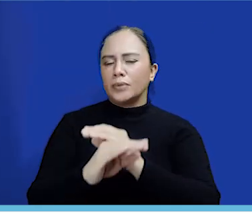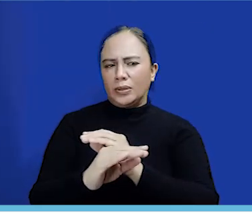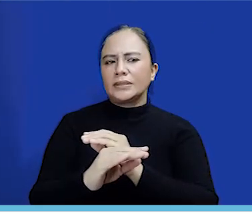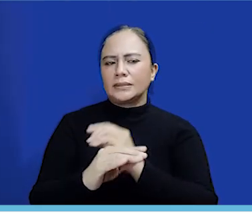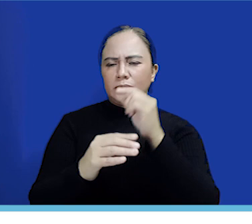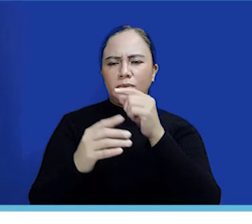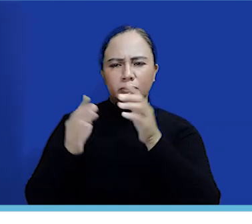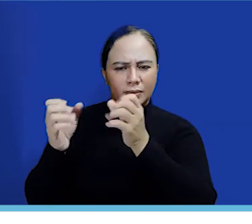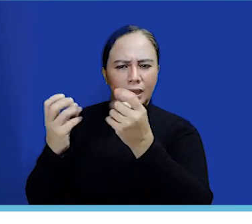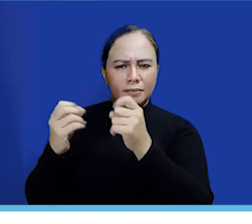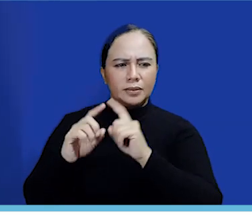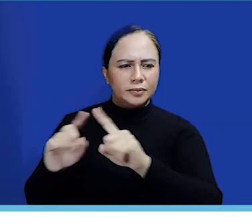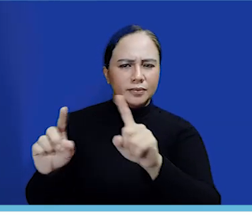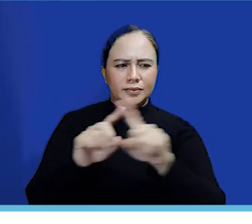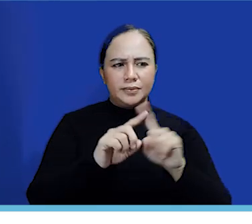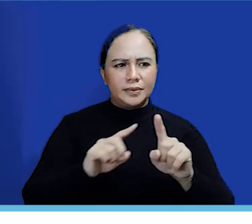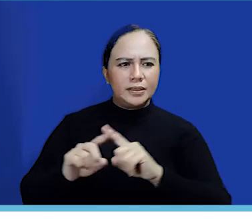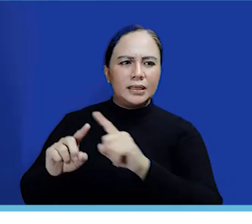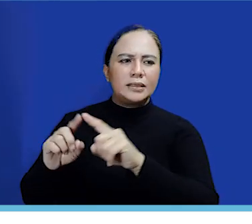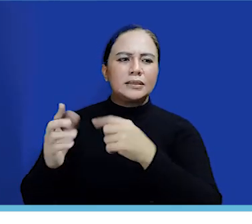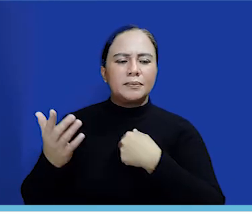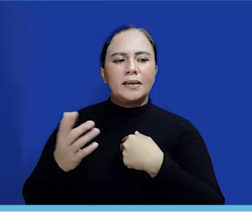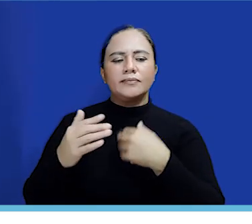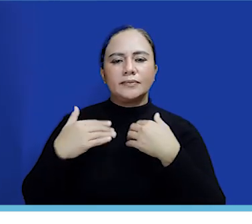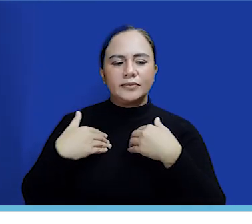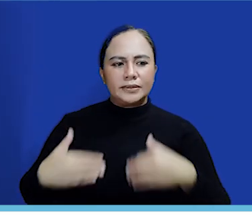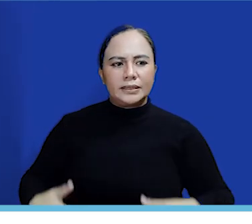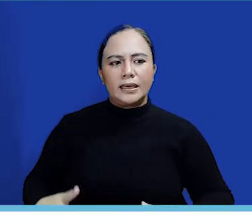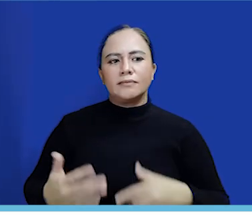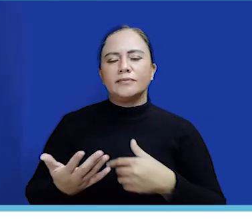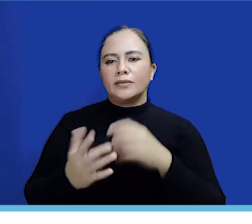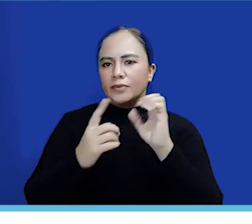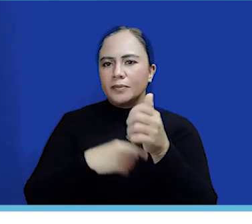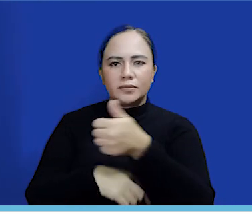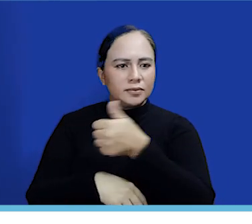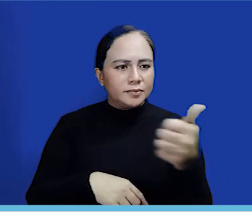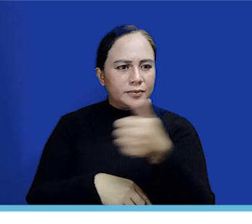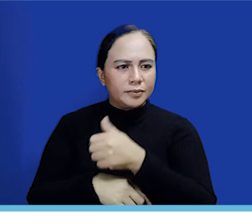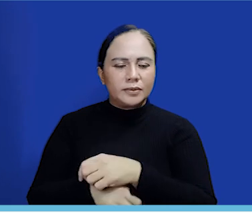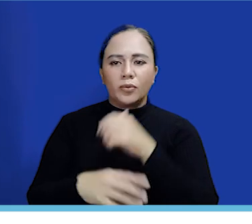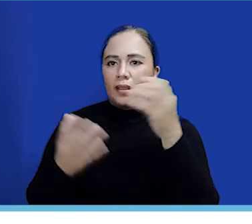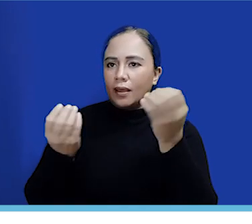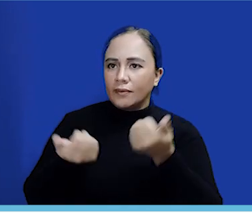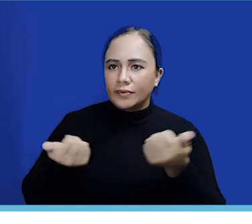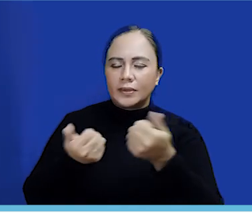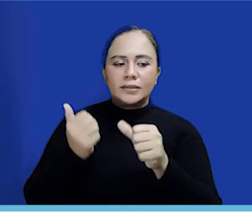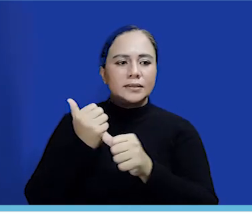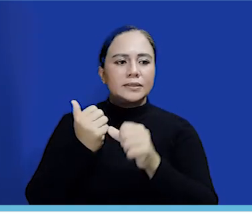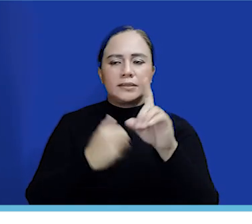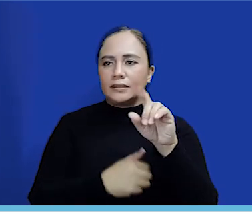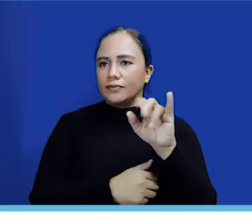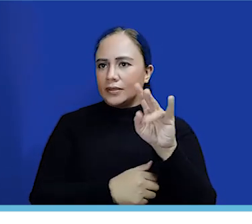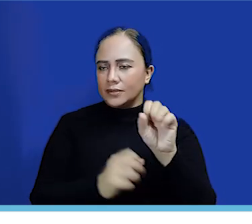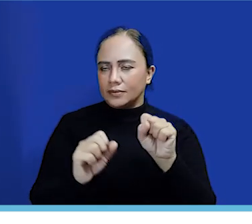Barriers in all its forms encompass inaccessible physical environments and transportation, the unavailability of